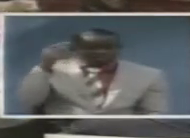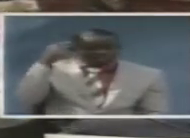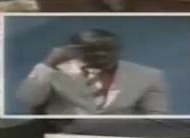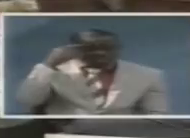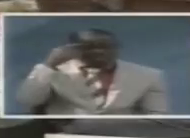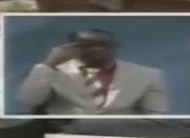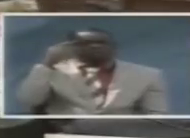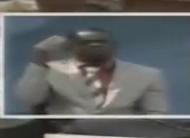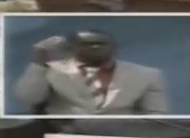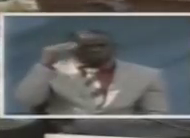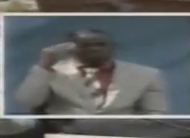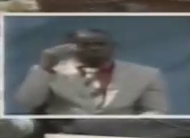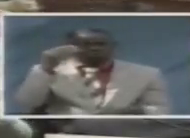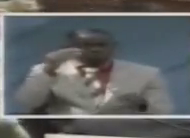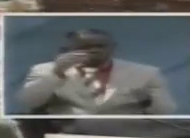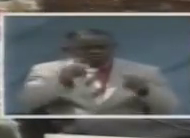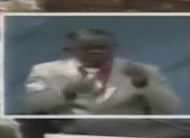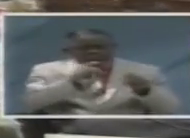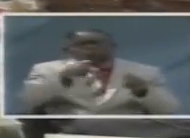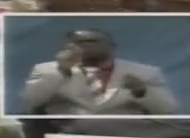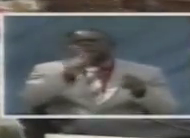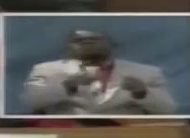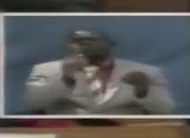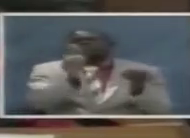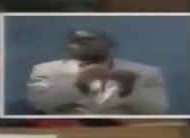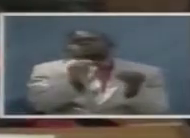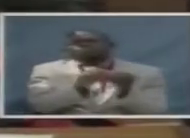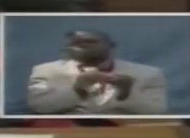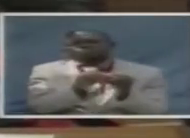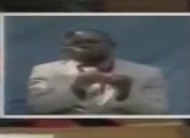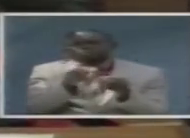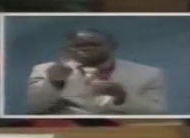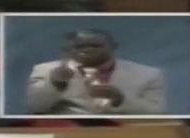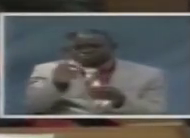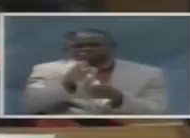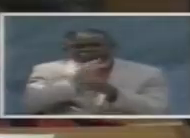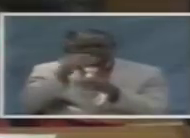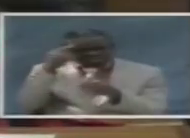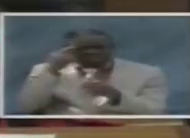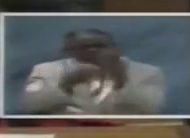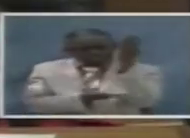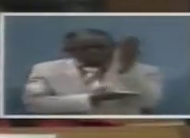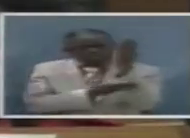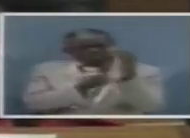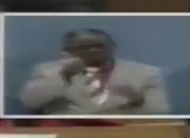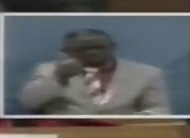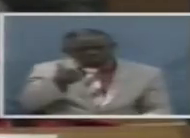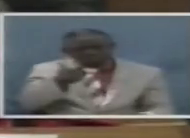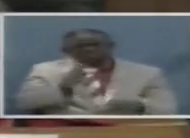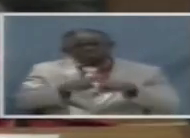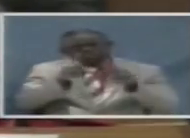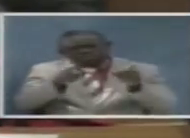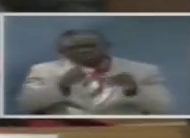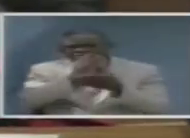more. We have made some strides, yet challenges remain. Youth unemployment,